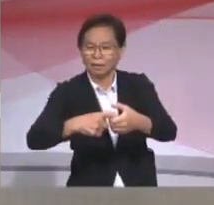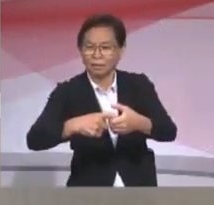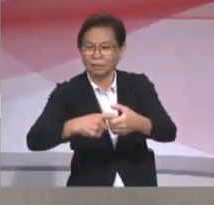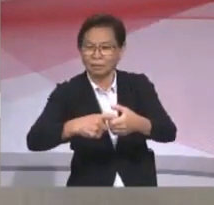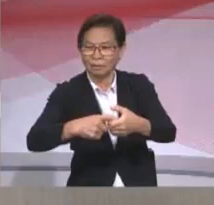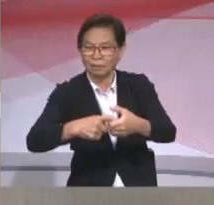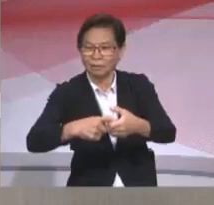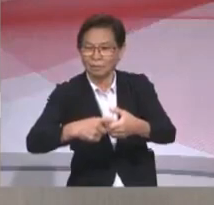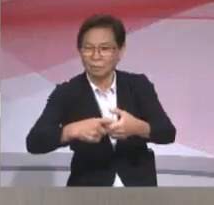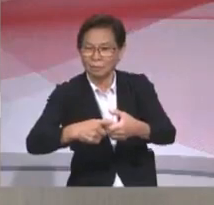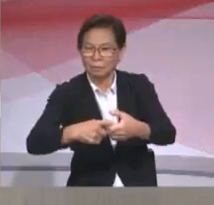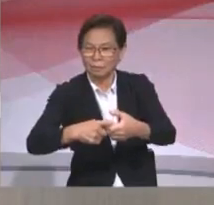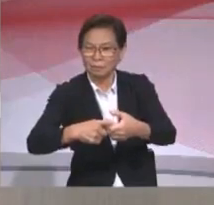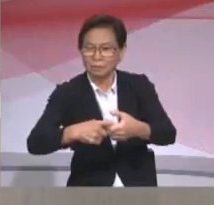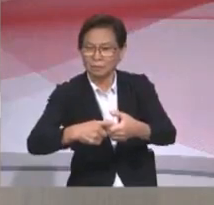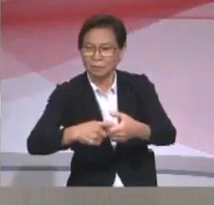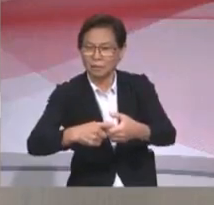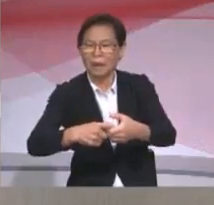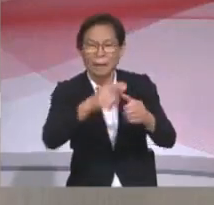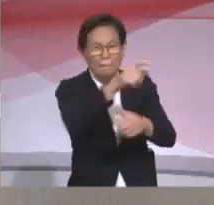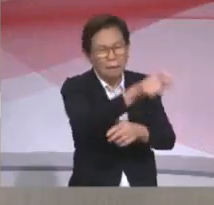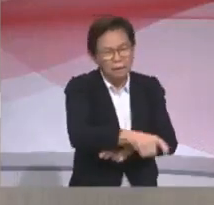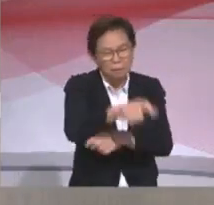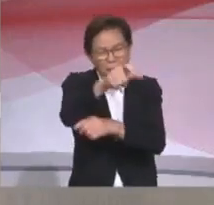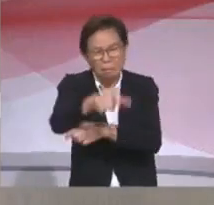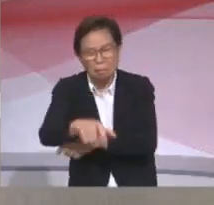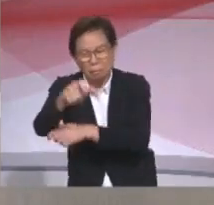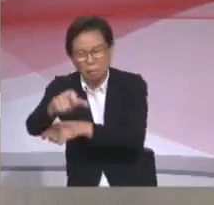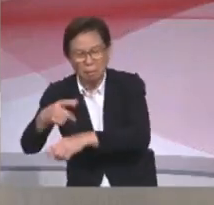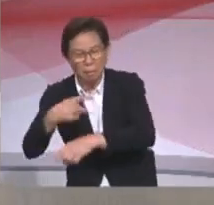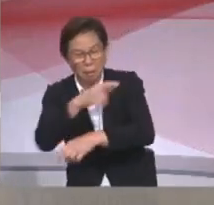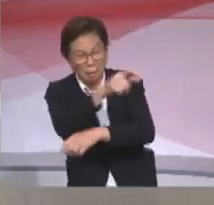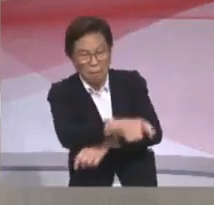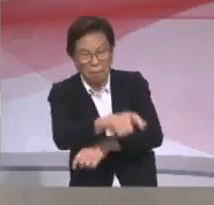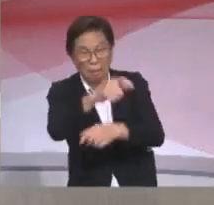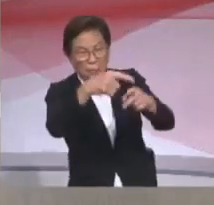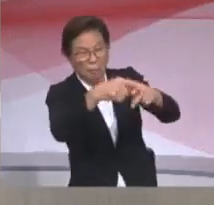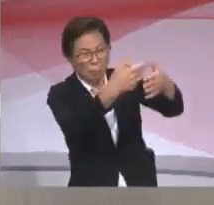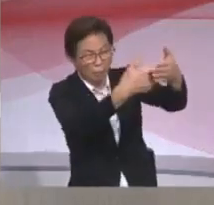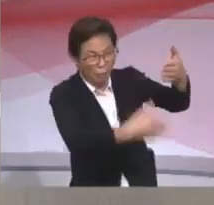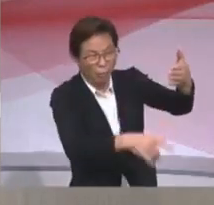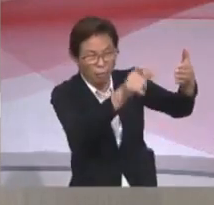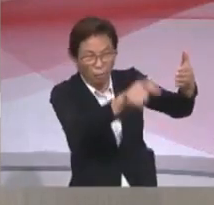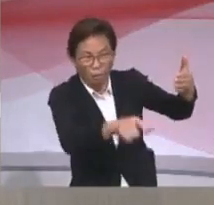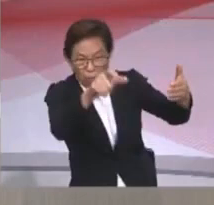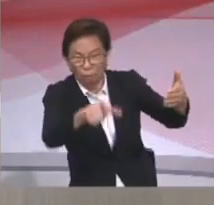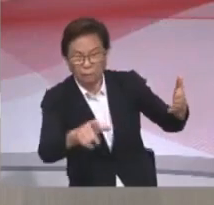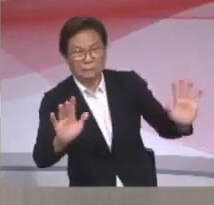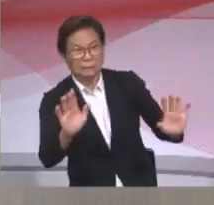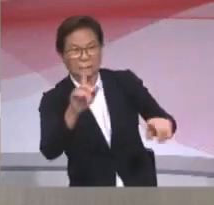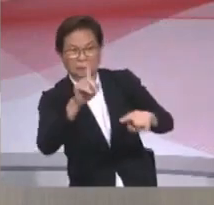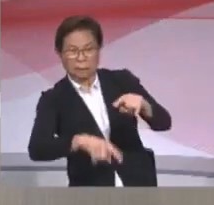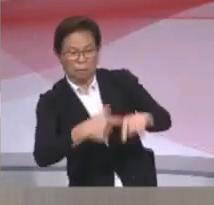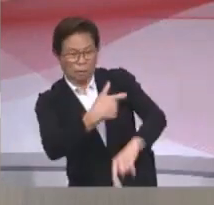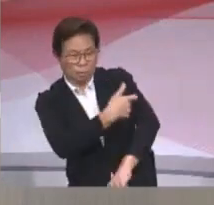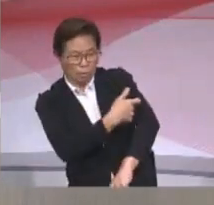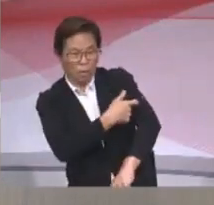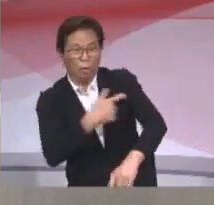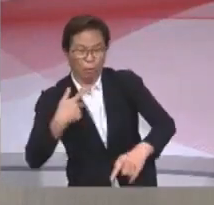contraindication and the list of people who we will advise against taking vaccines, we are